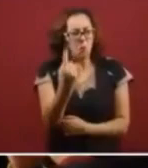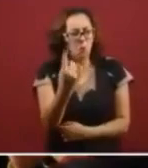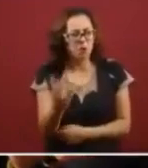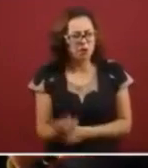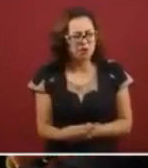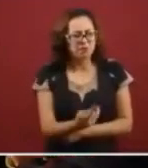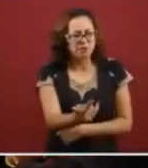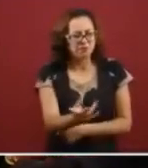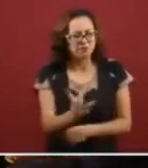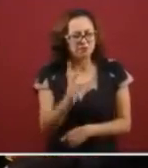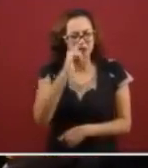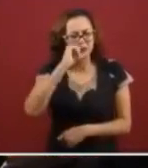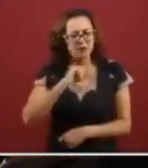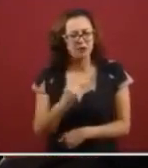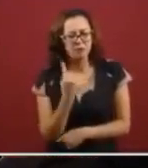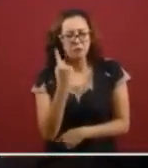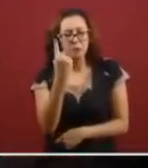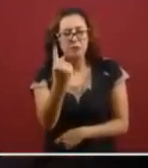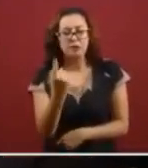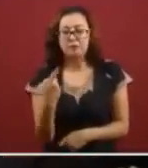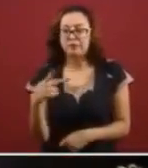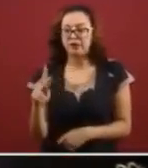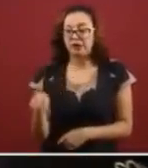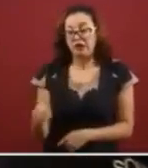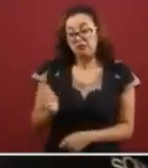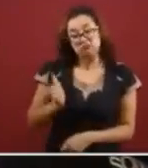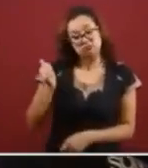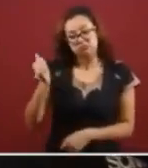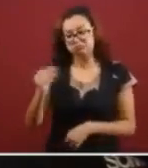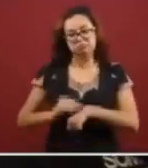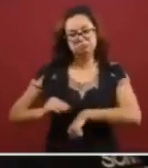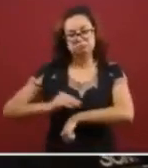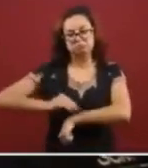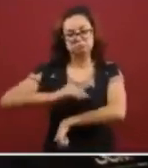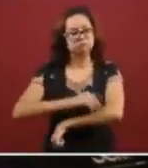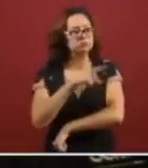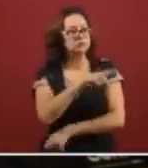It's just that there wasn't enough space and budget.